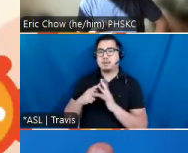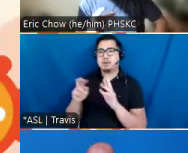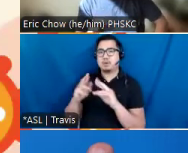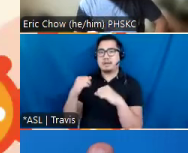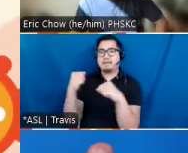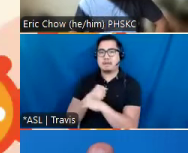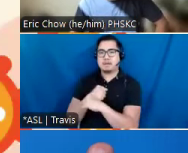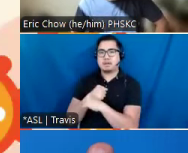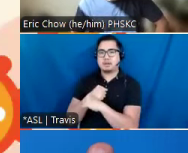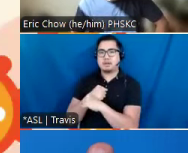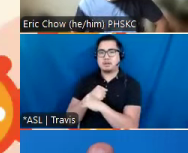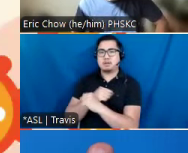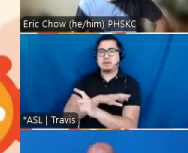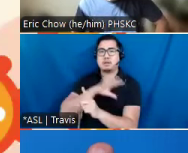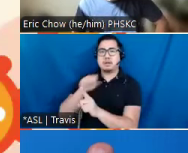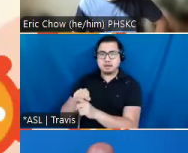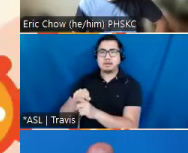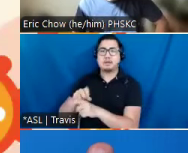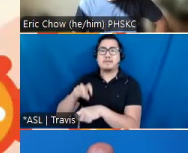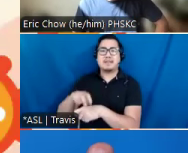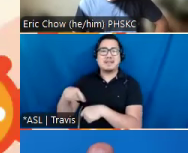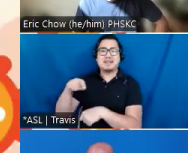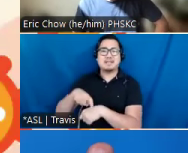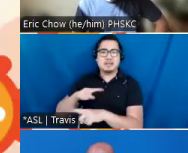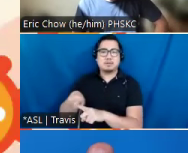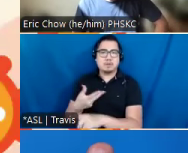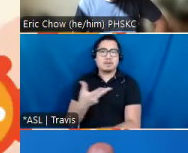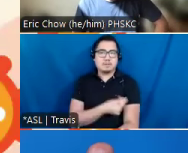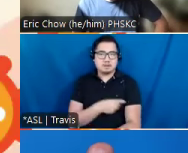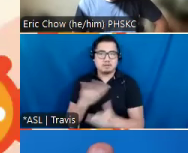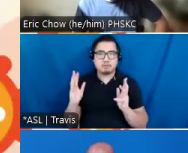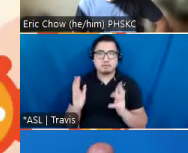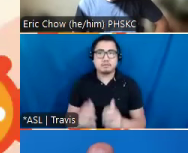virus anytime it were to enter the body after the vaccine.